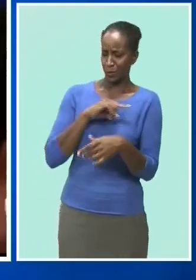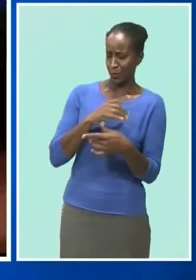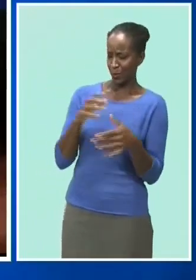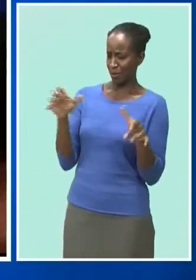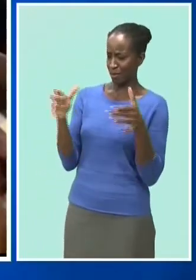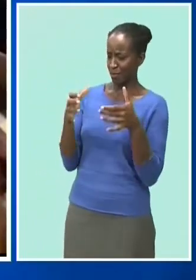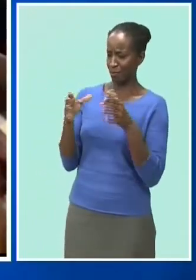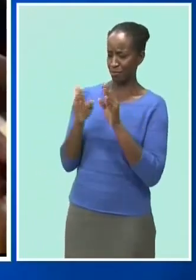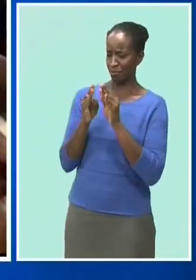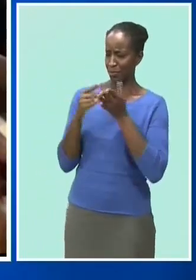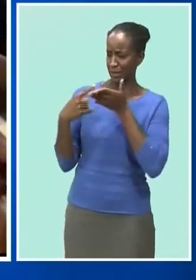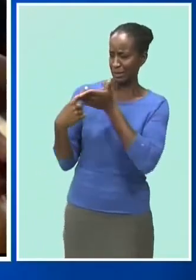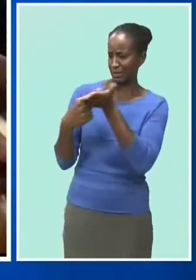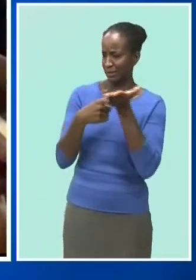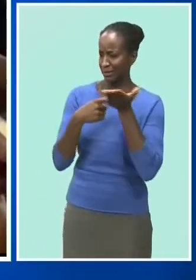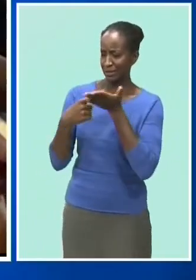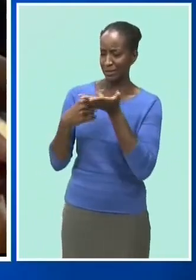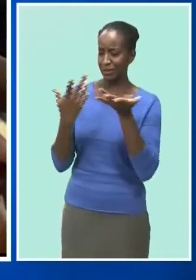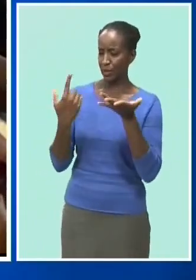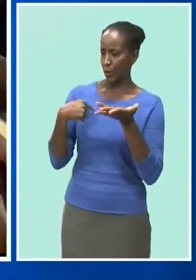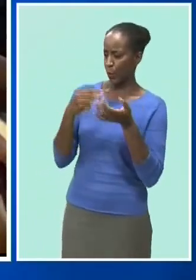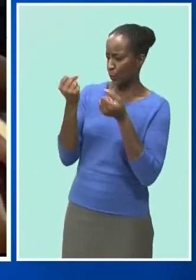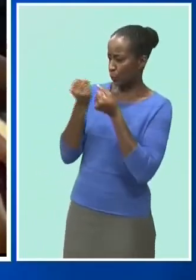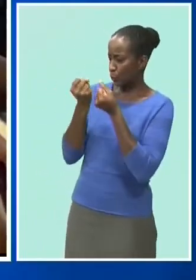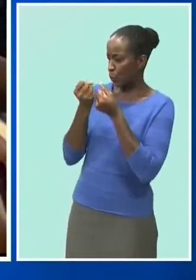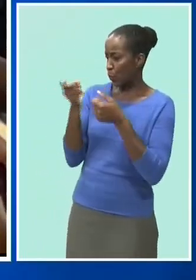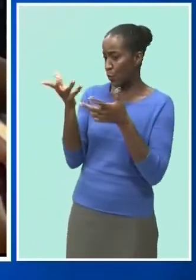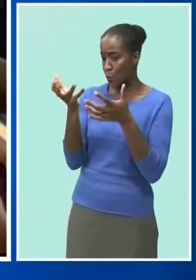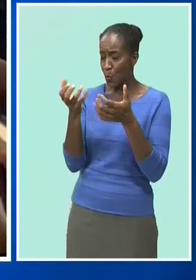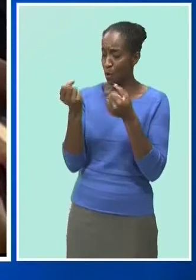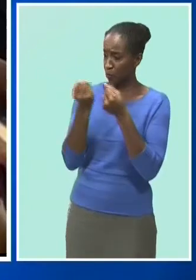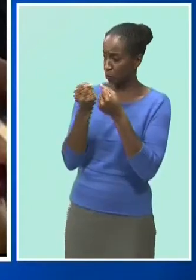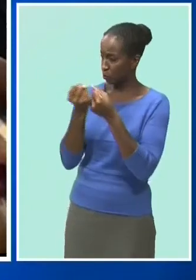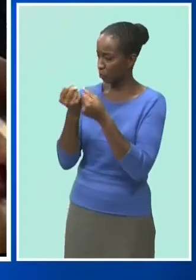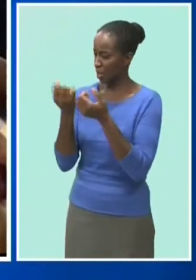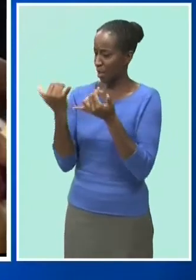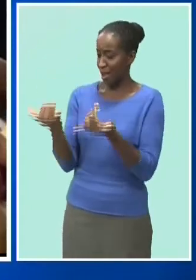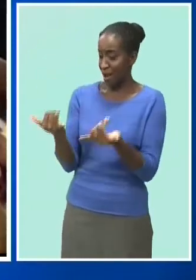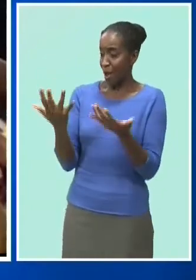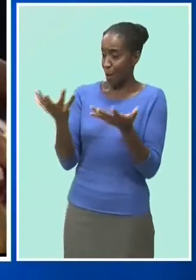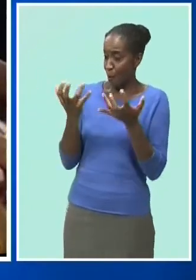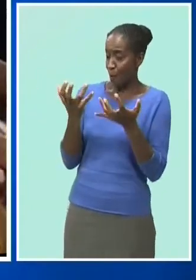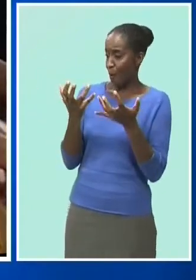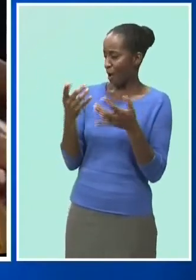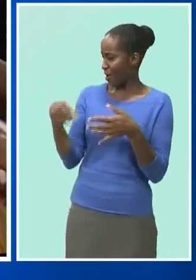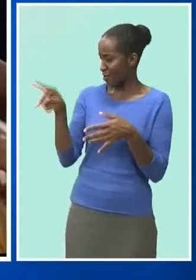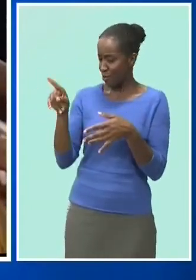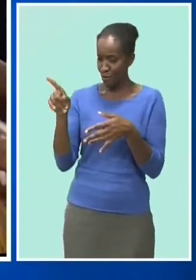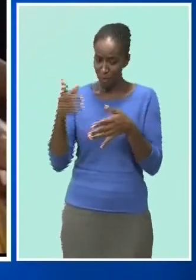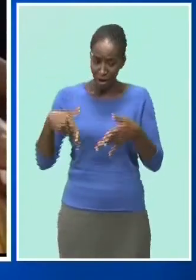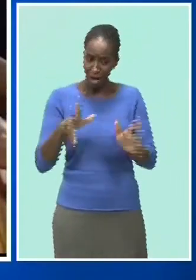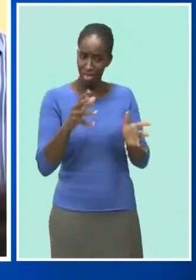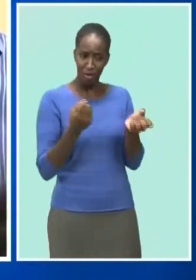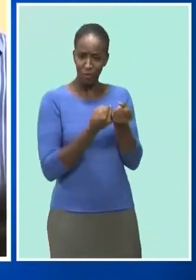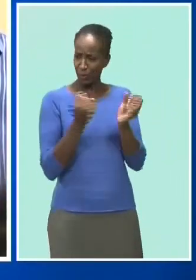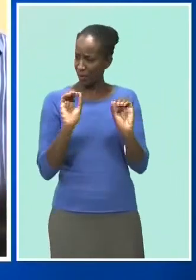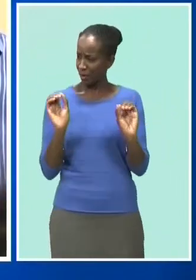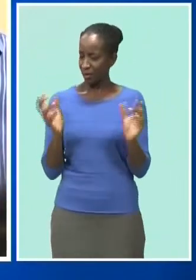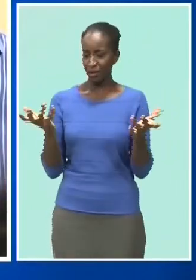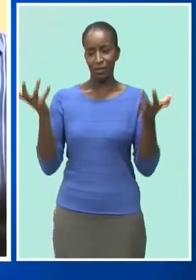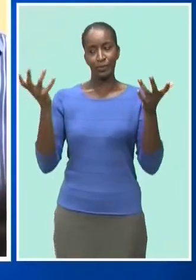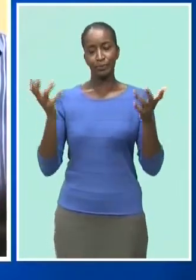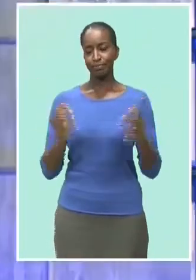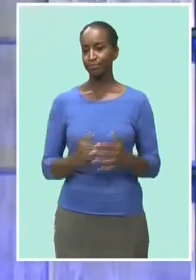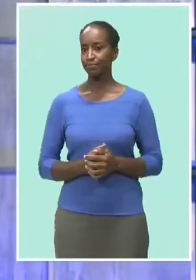very conciliatory manner in which the CSA has dealt with this much protracted negotiations.